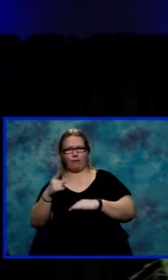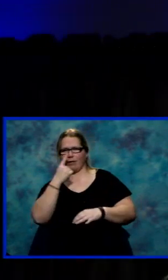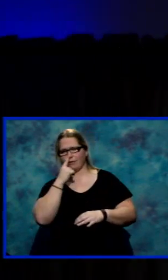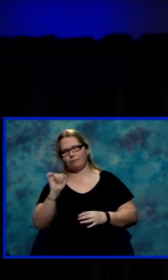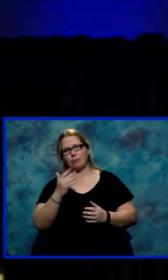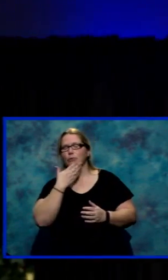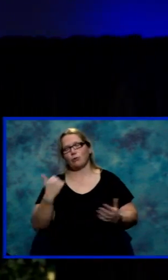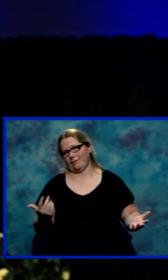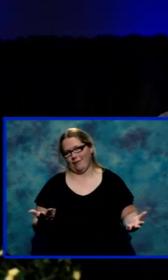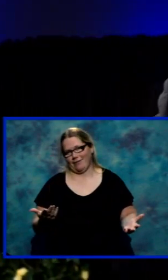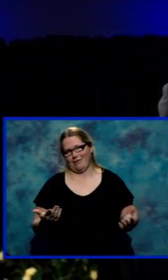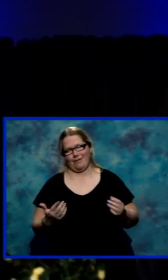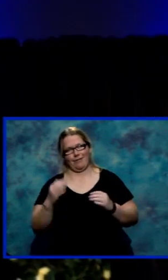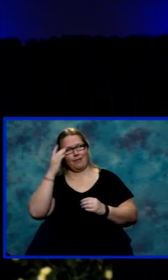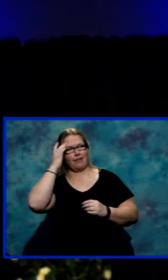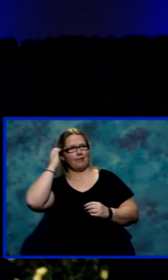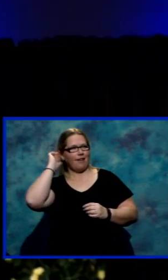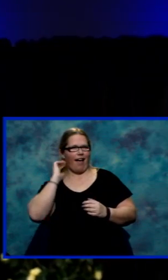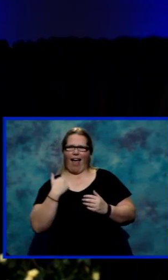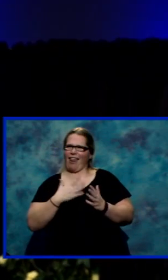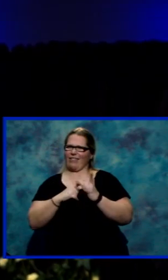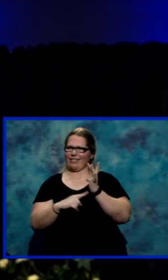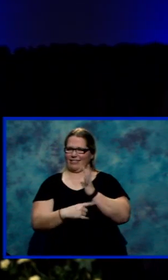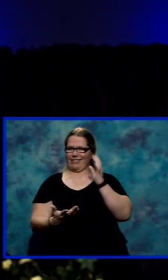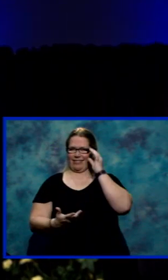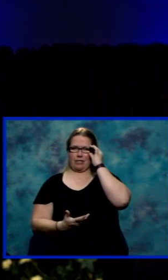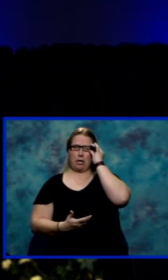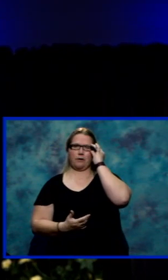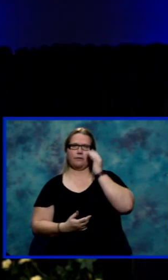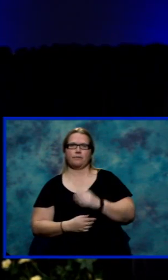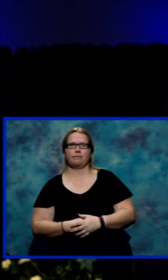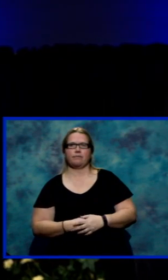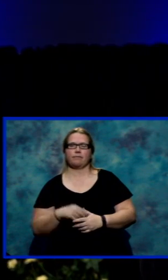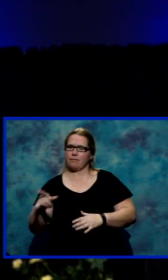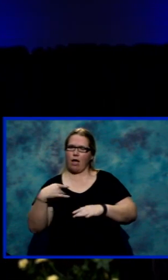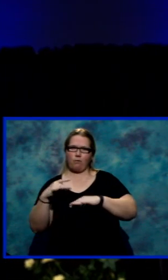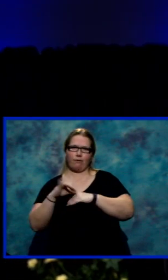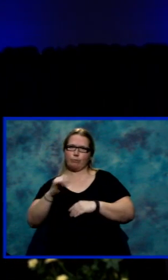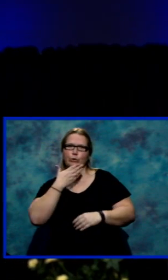beautiful. I love it. She is beautiful.